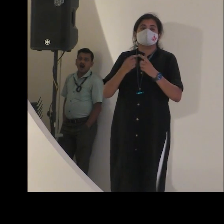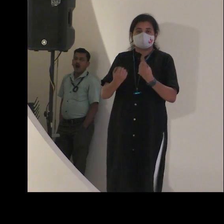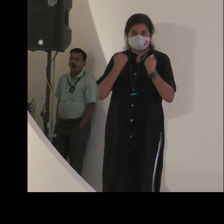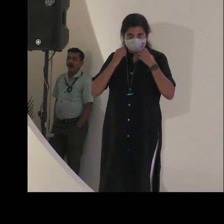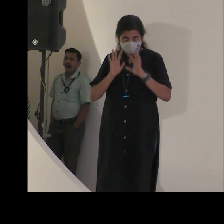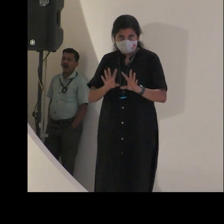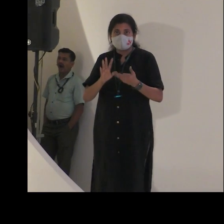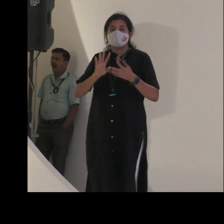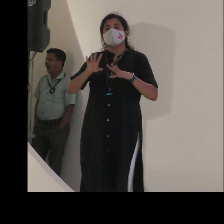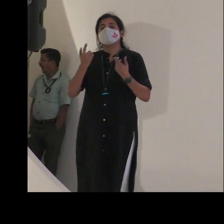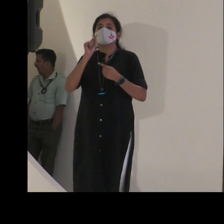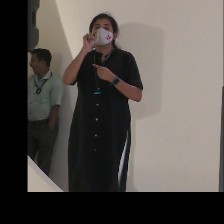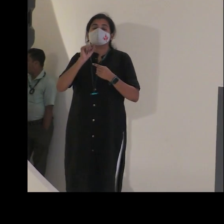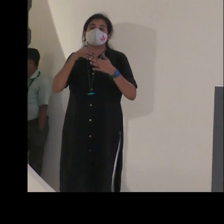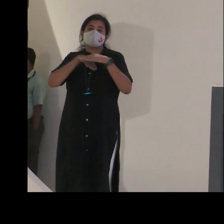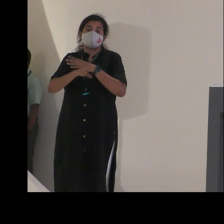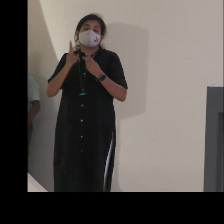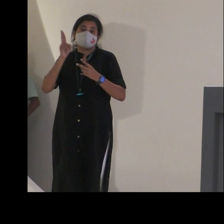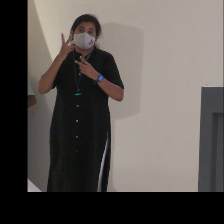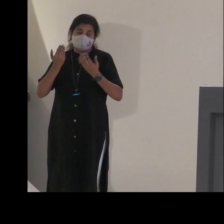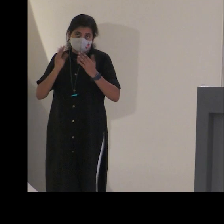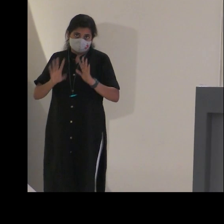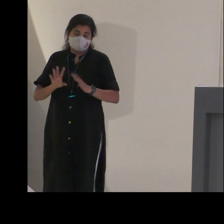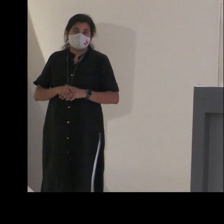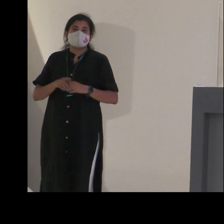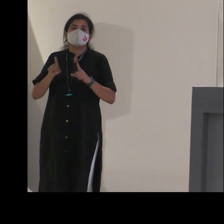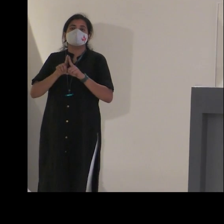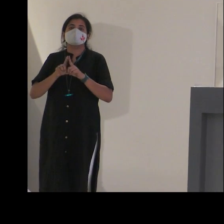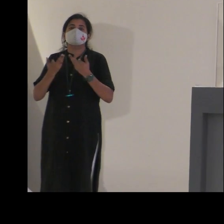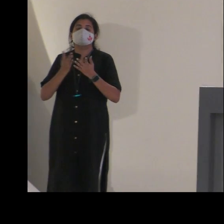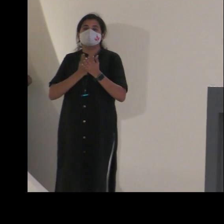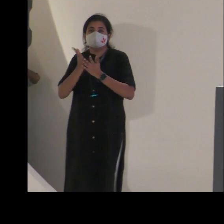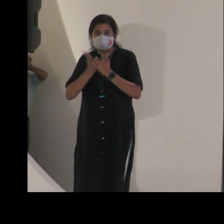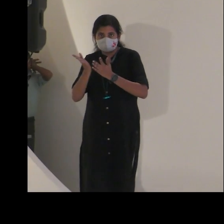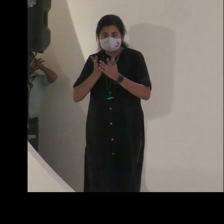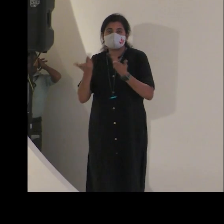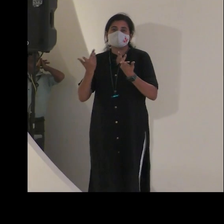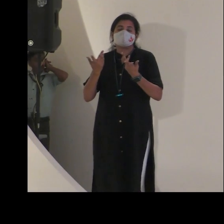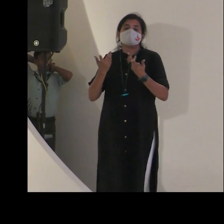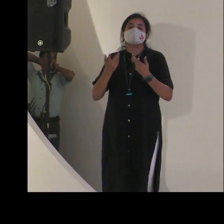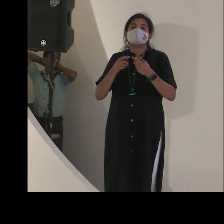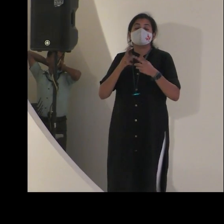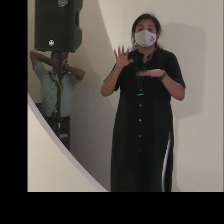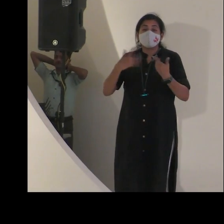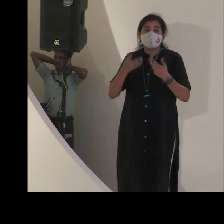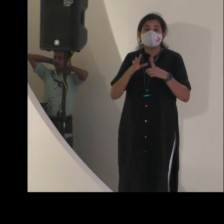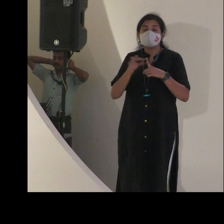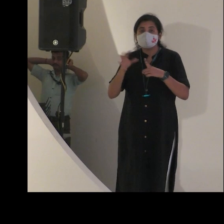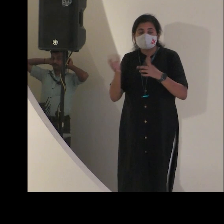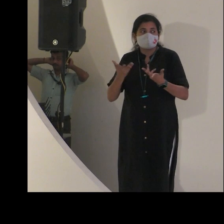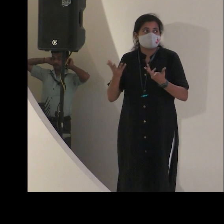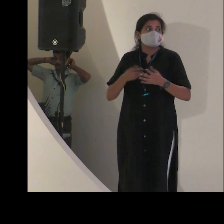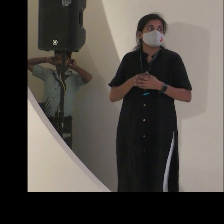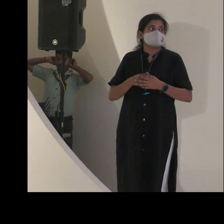is the reason why a lot of us are also looking for performative ways of dealing with things, right? So the idea of the performance